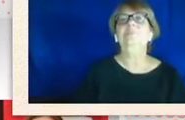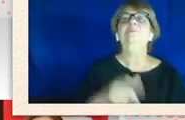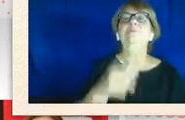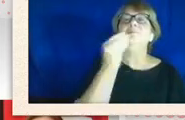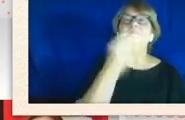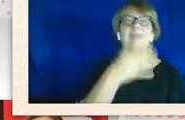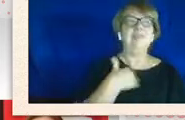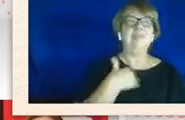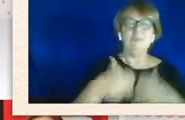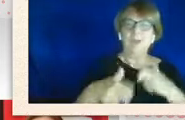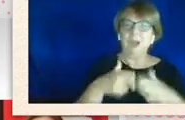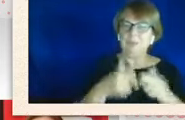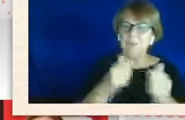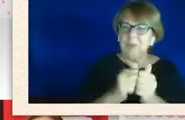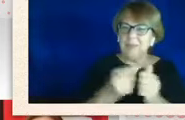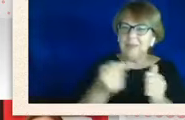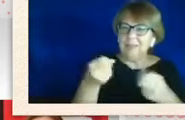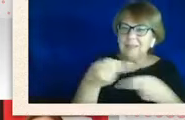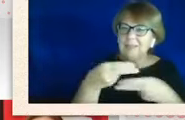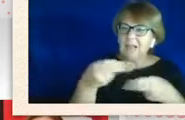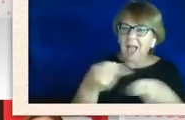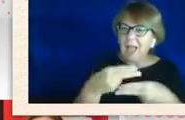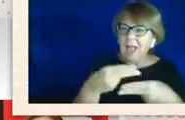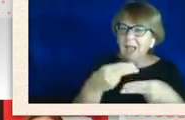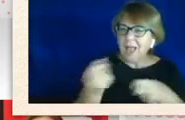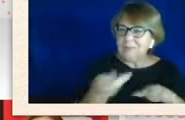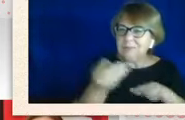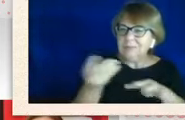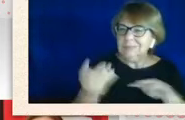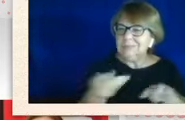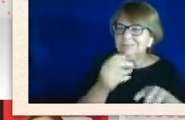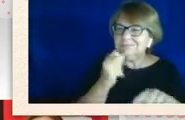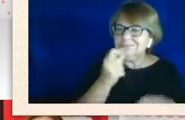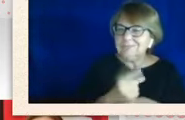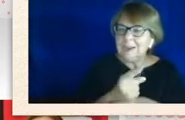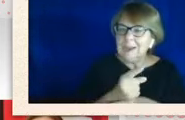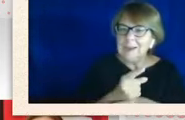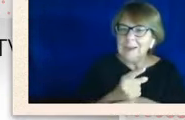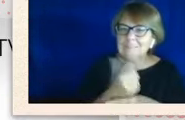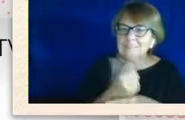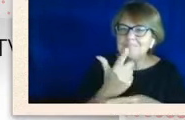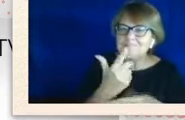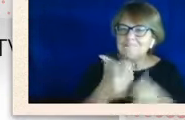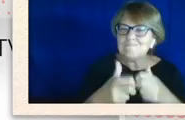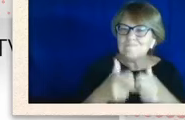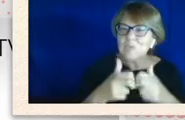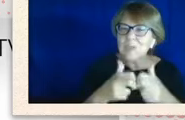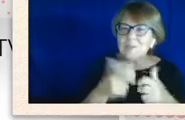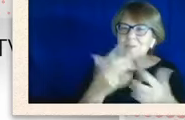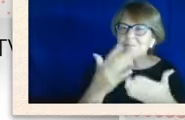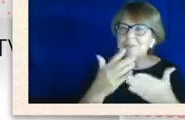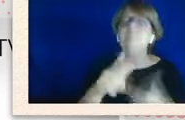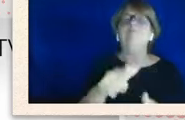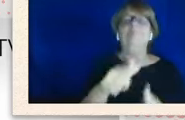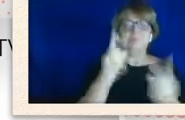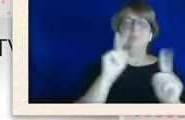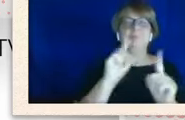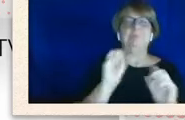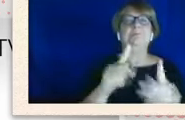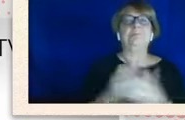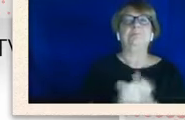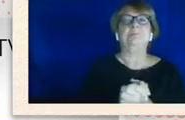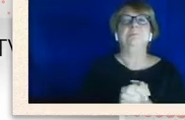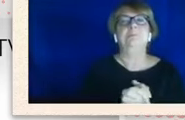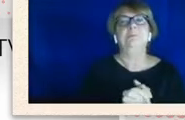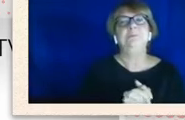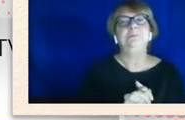but we'll get there. For some reason, it's not. There we go. Cool.